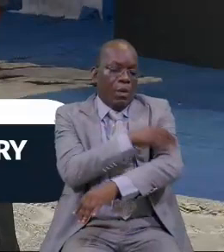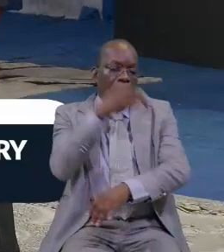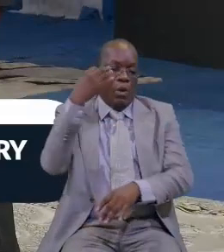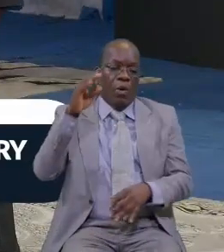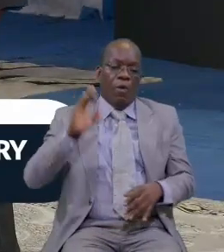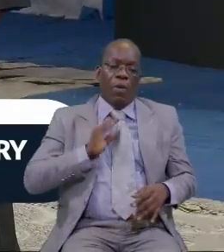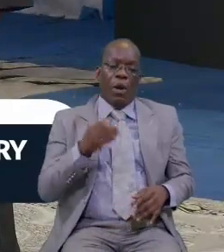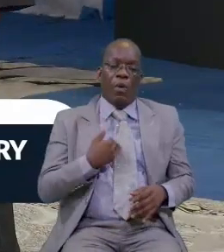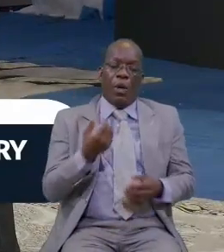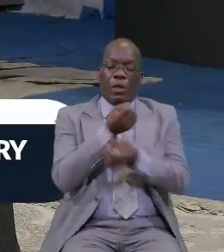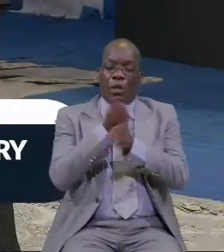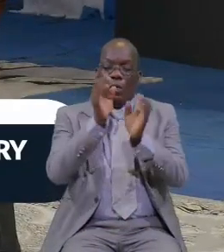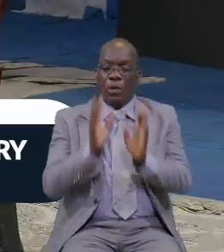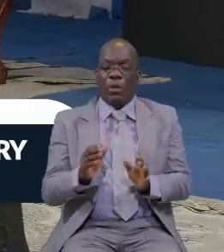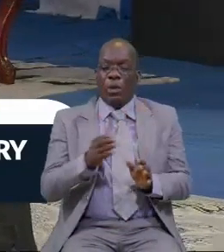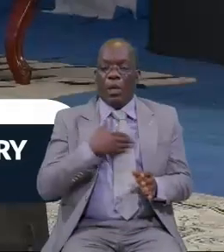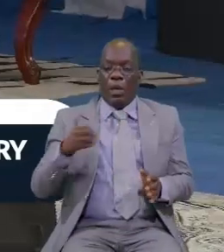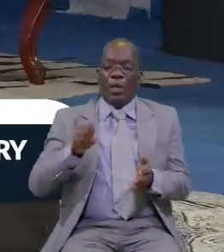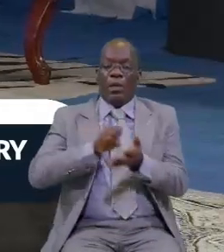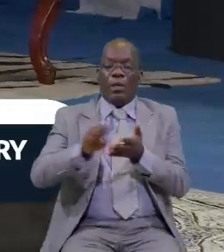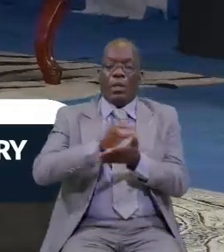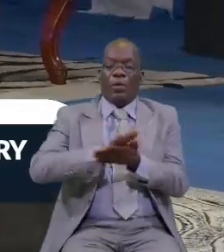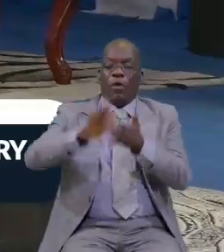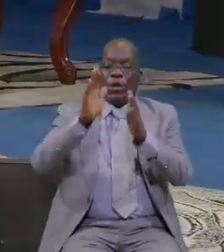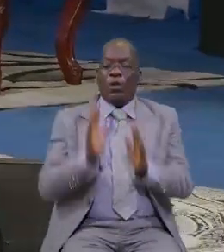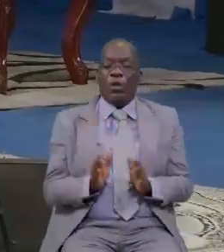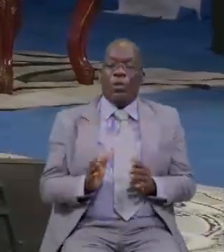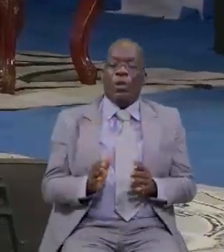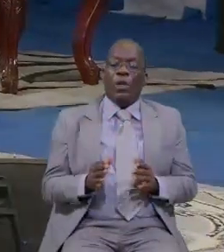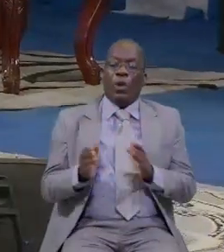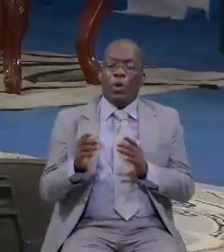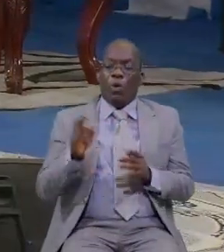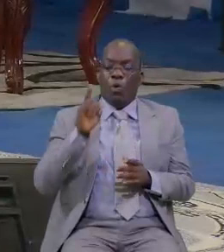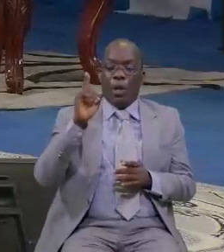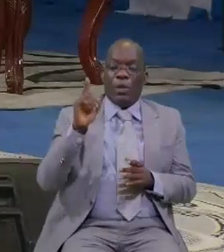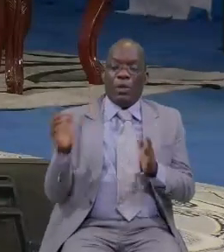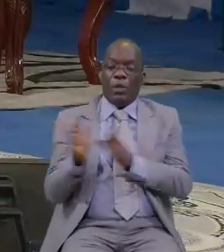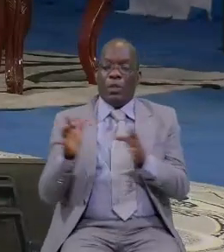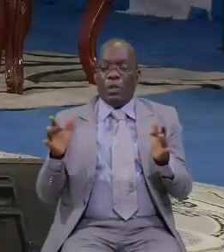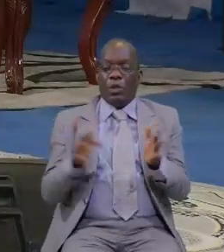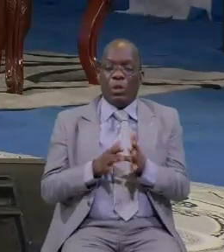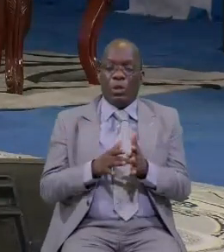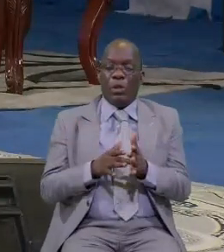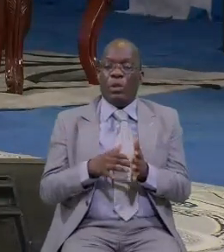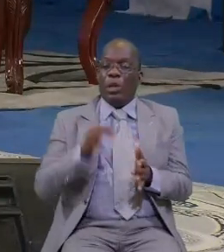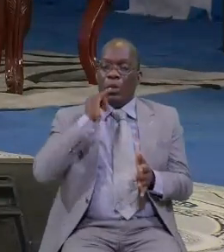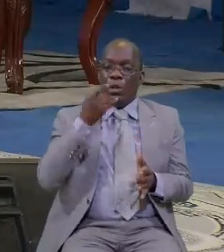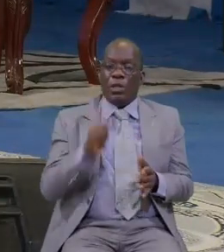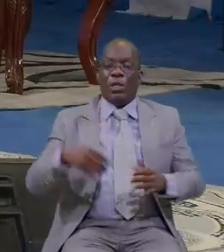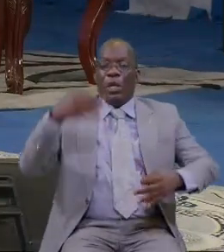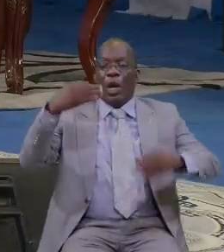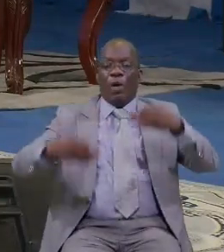and sanctification. Look at number one. Number one, Jesus is the advocate of